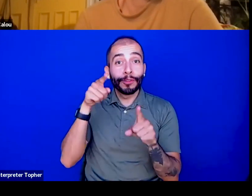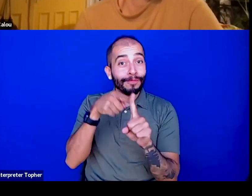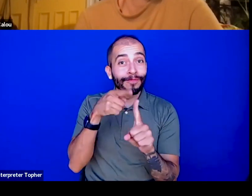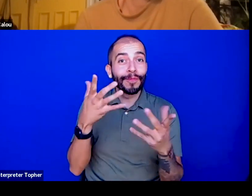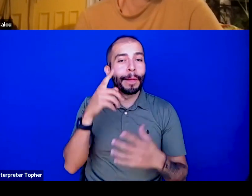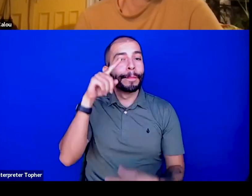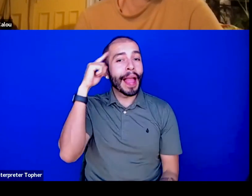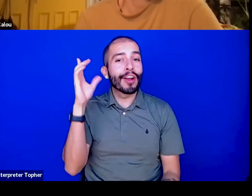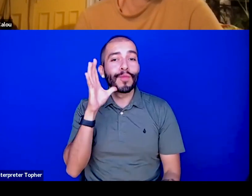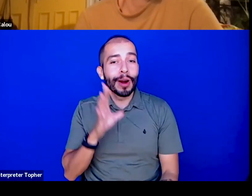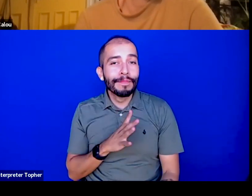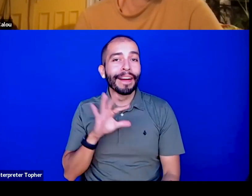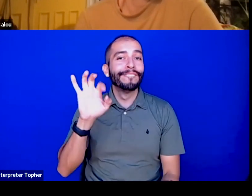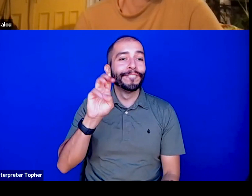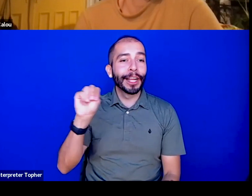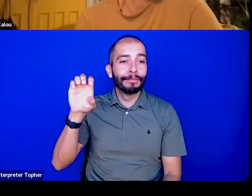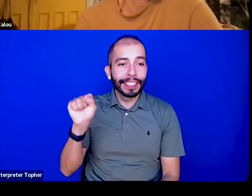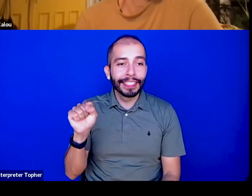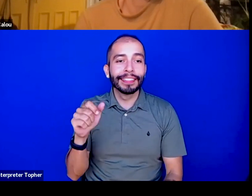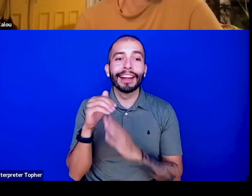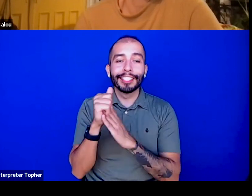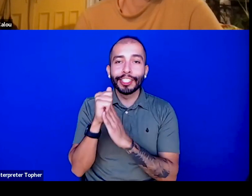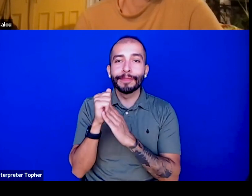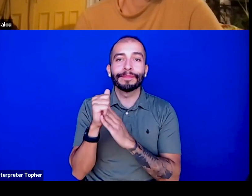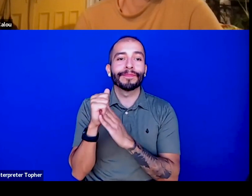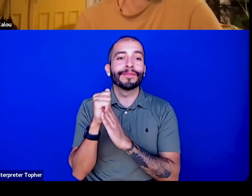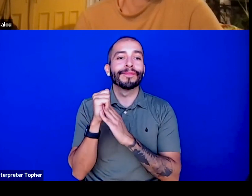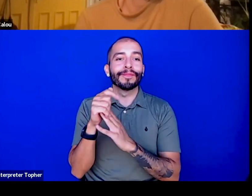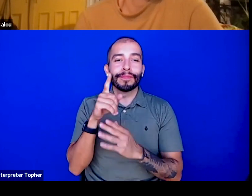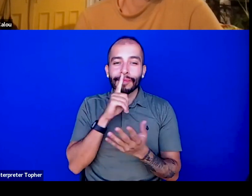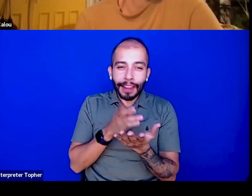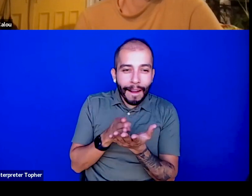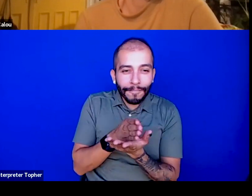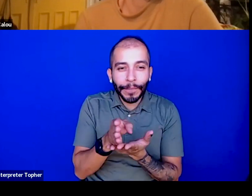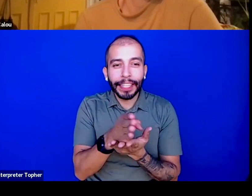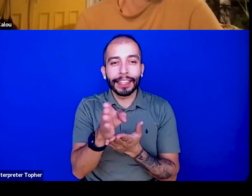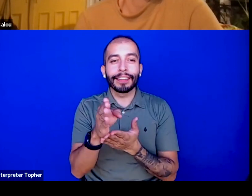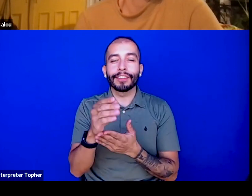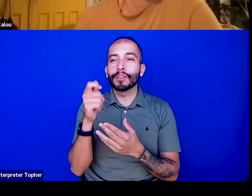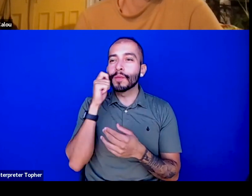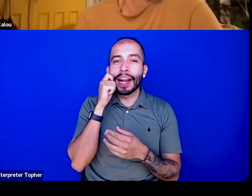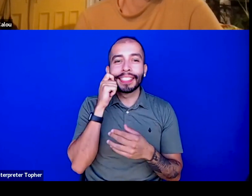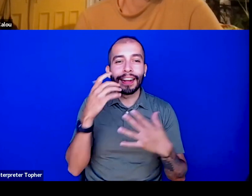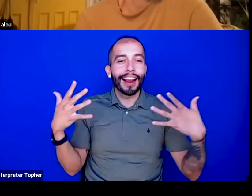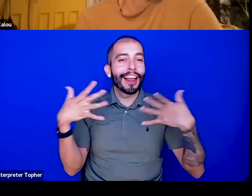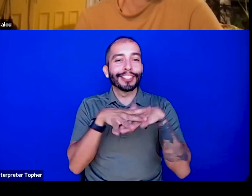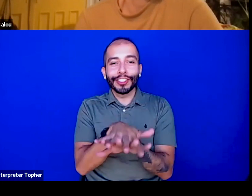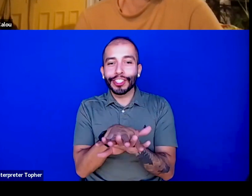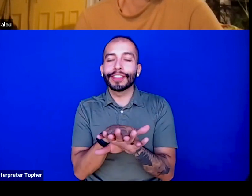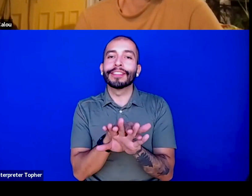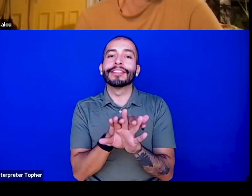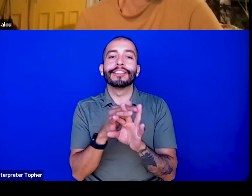the in-between, the radical intersections of trying to do liberation work while working in systems, and